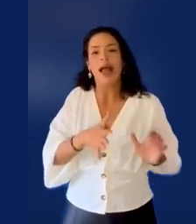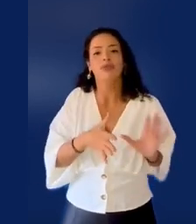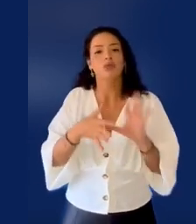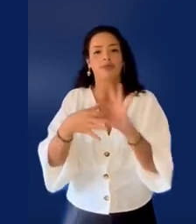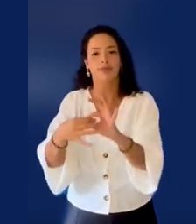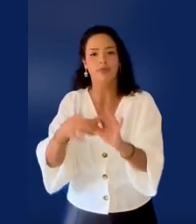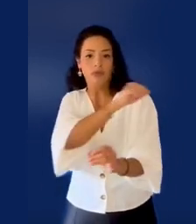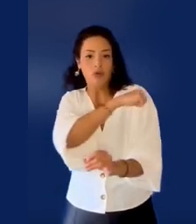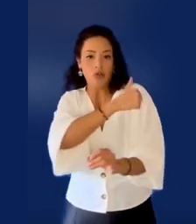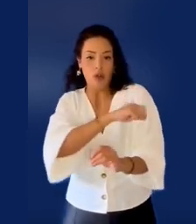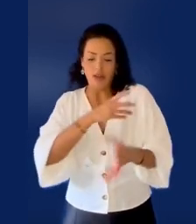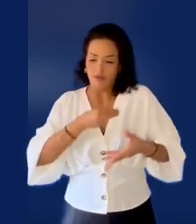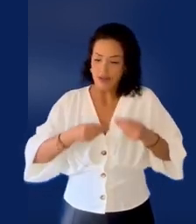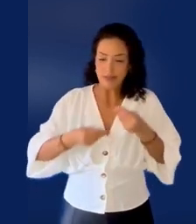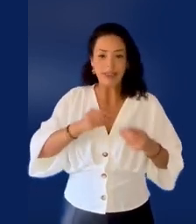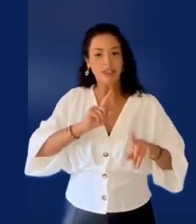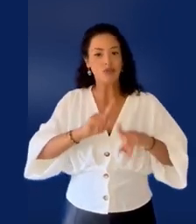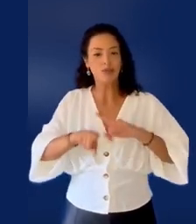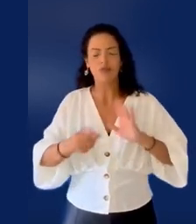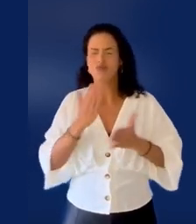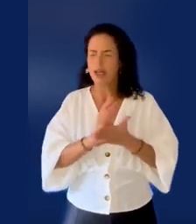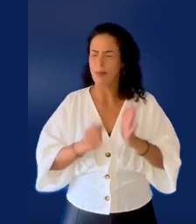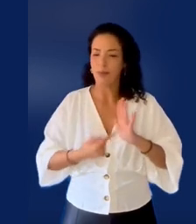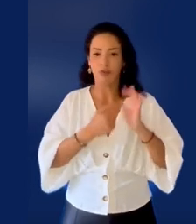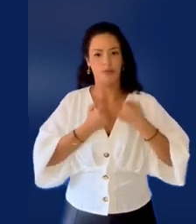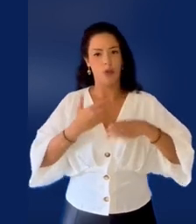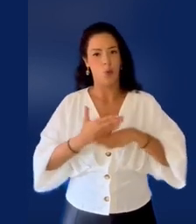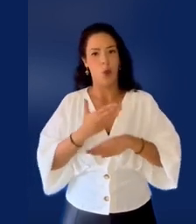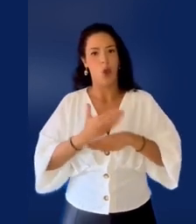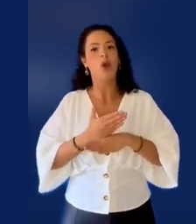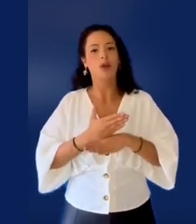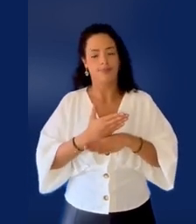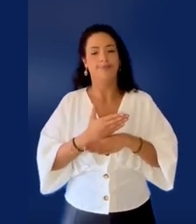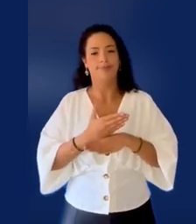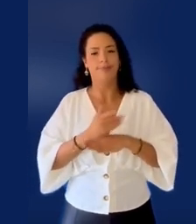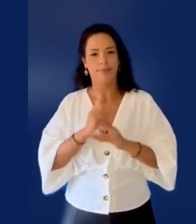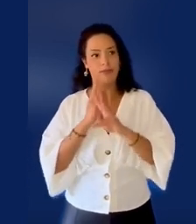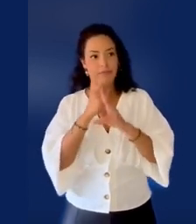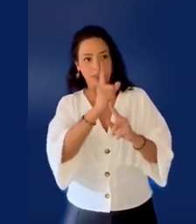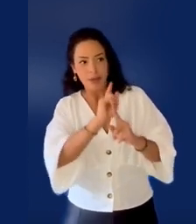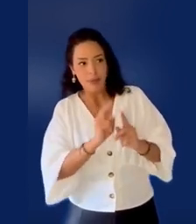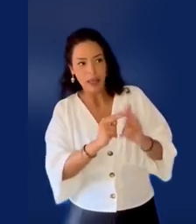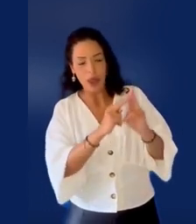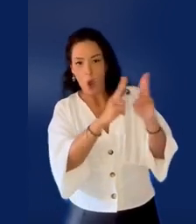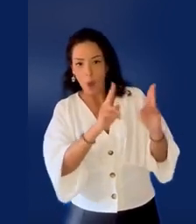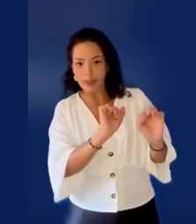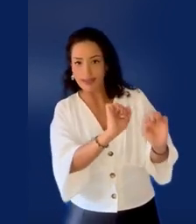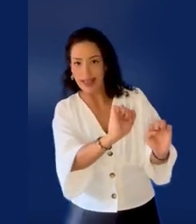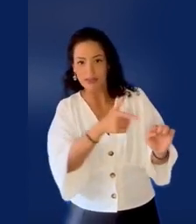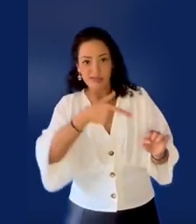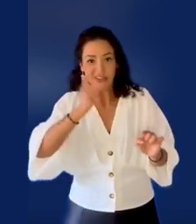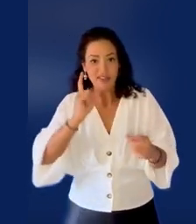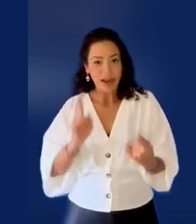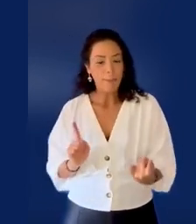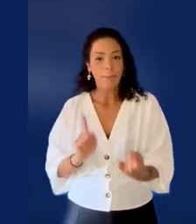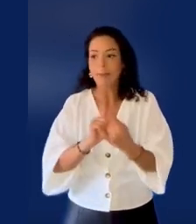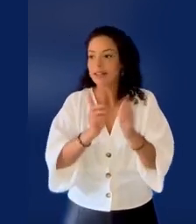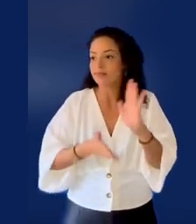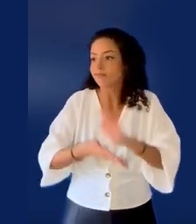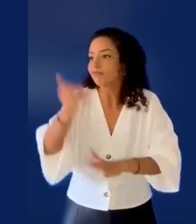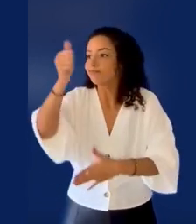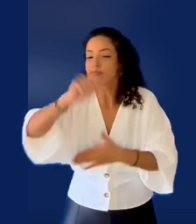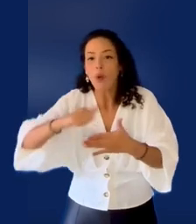nurse, flexibility and responsiveness are the cornerstones of my work. I visit people in their homes, meet them in cafes, take them to the shops, escort